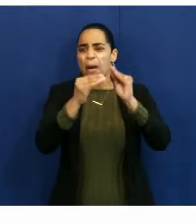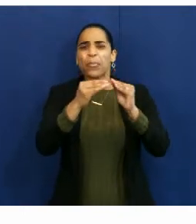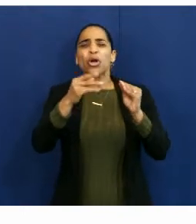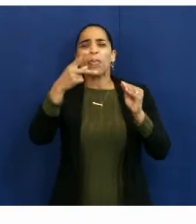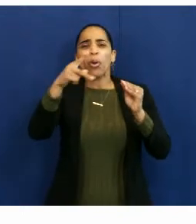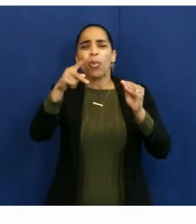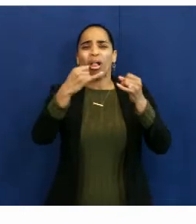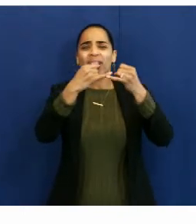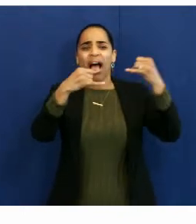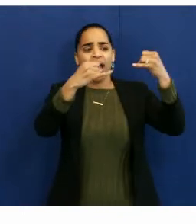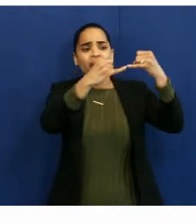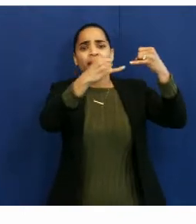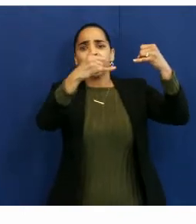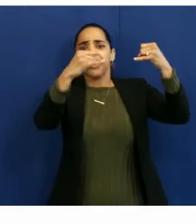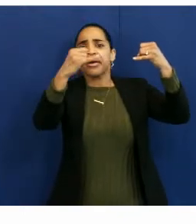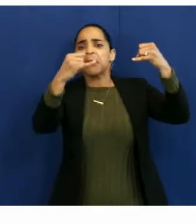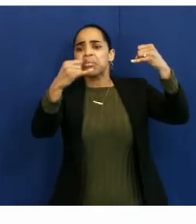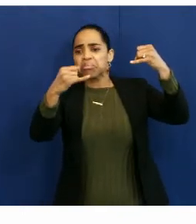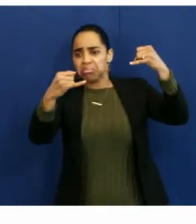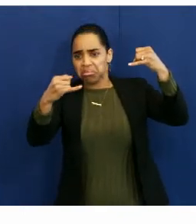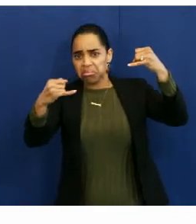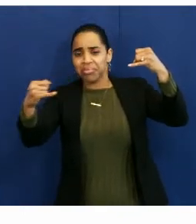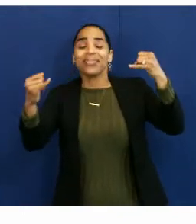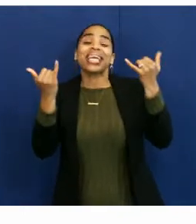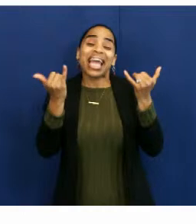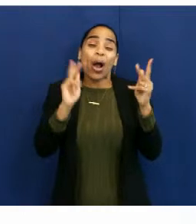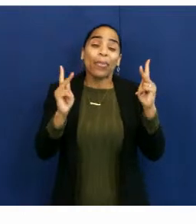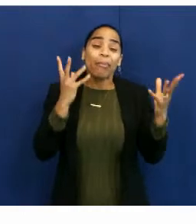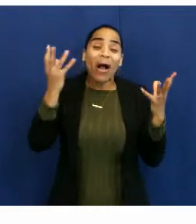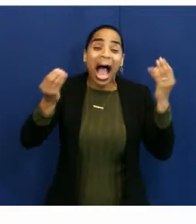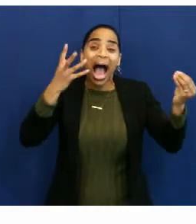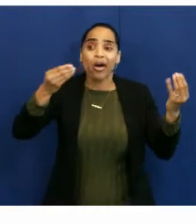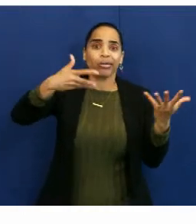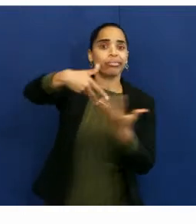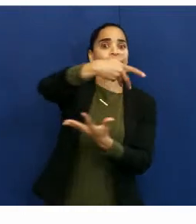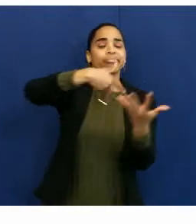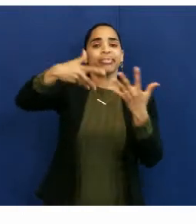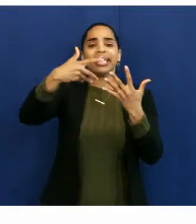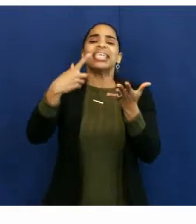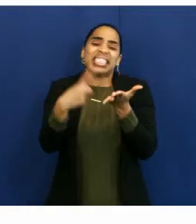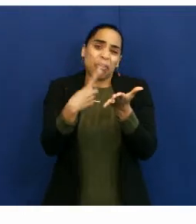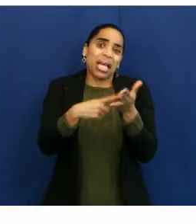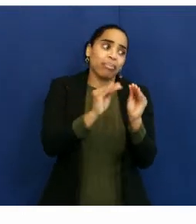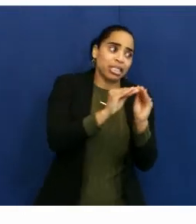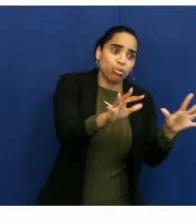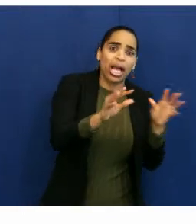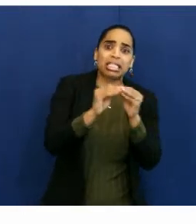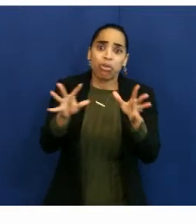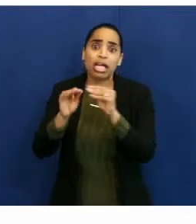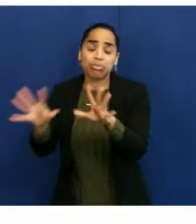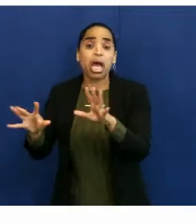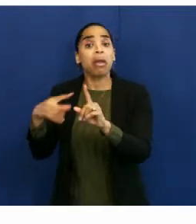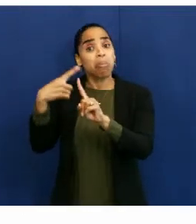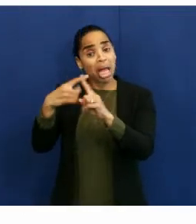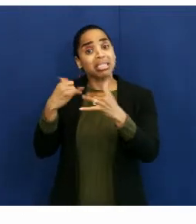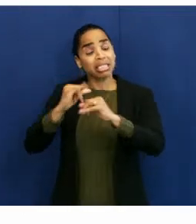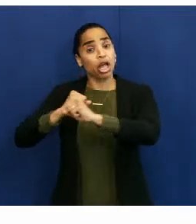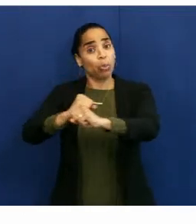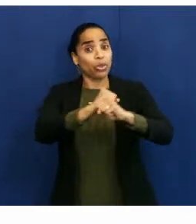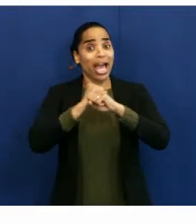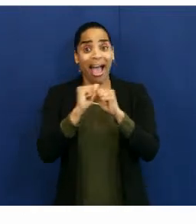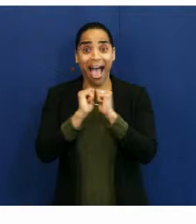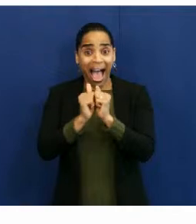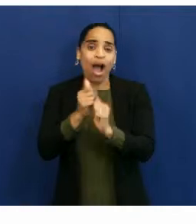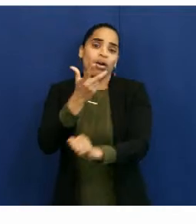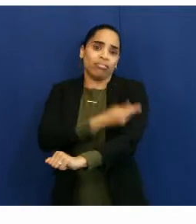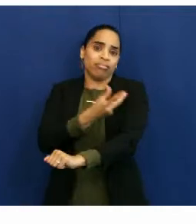more people engage and interact and move around, there's more opportunity for spread, but there's also greater protection every day by those